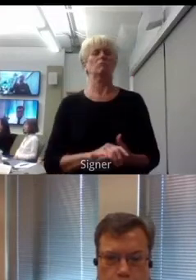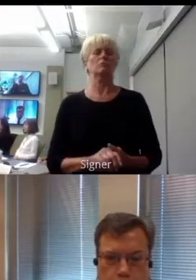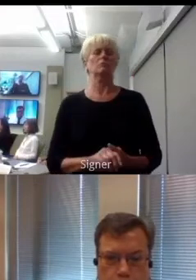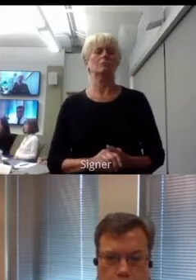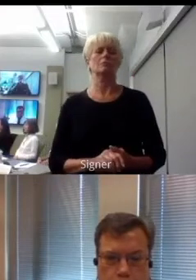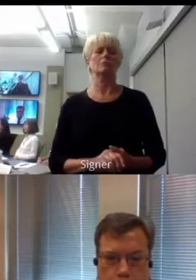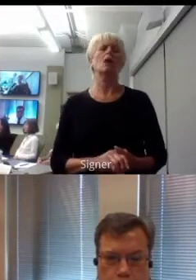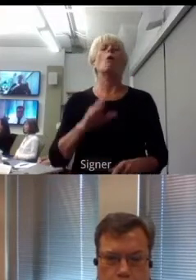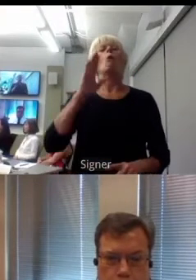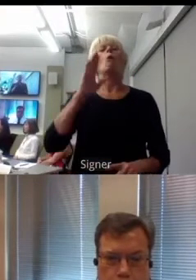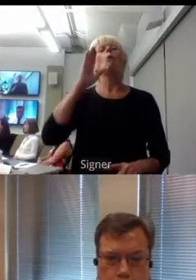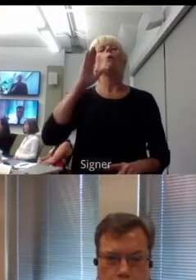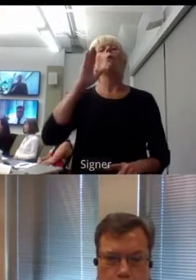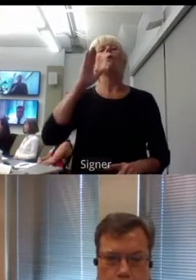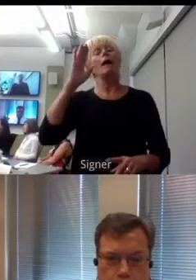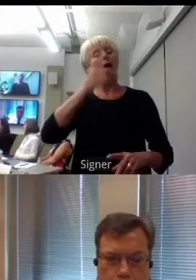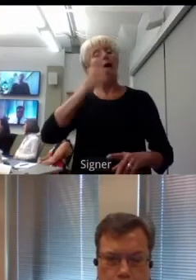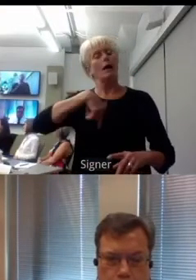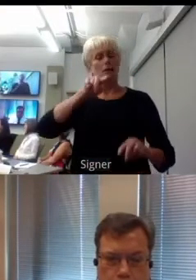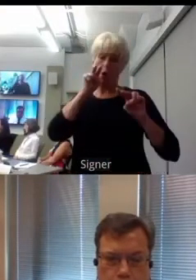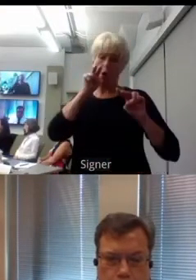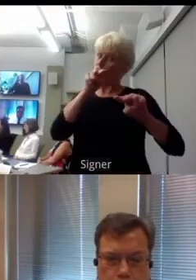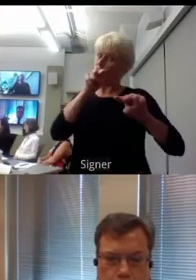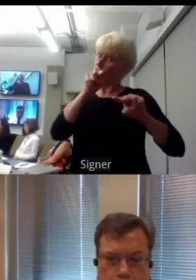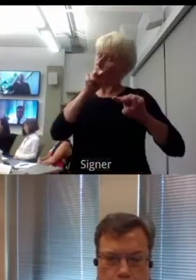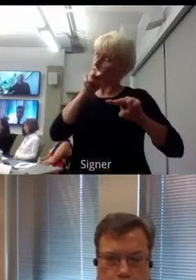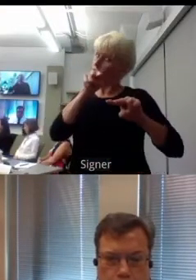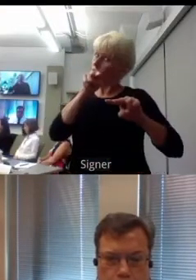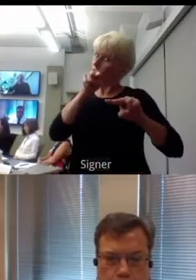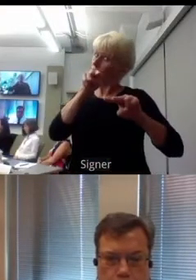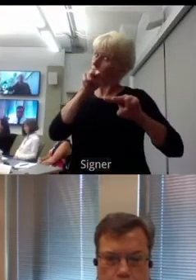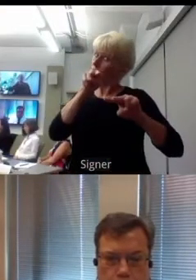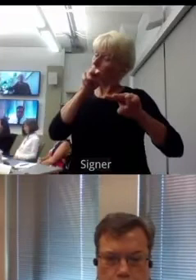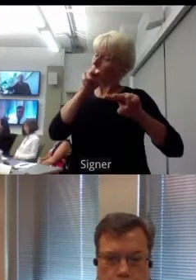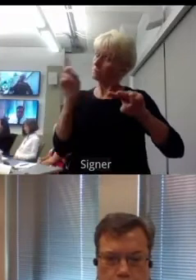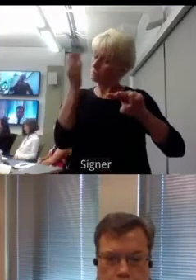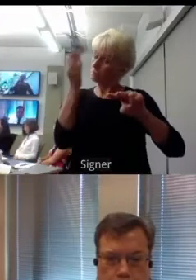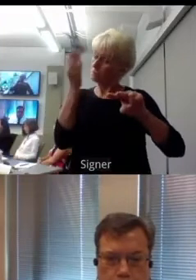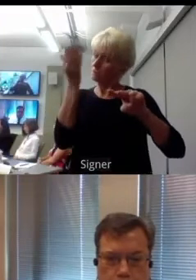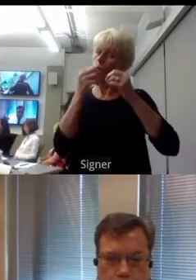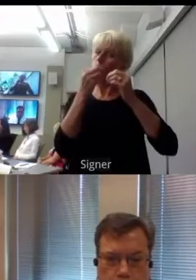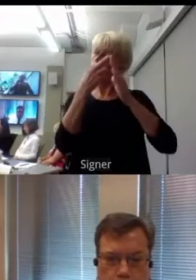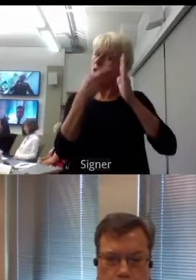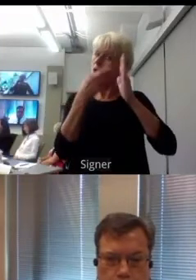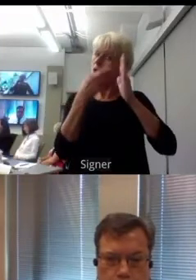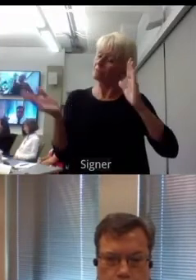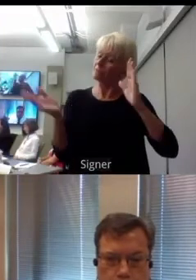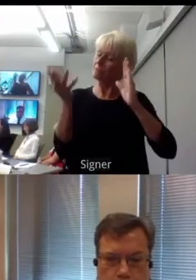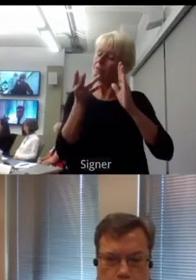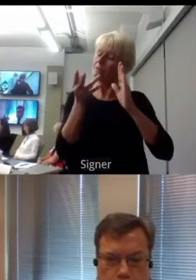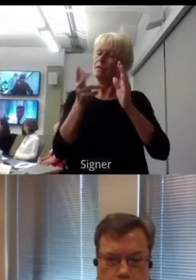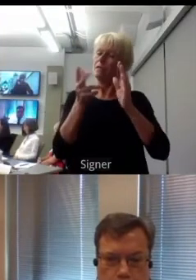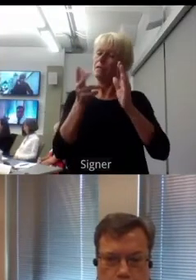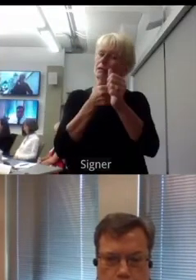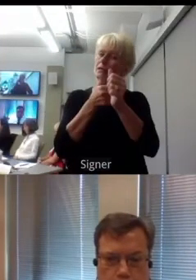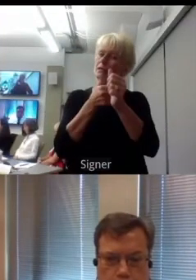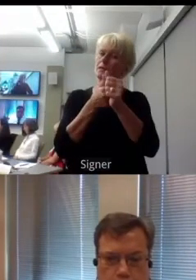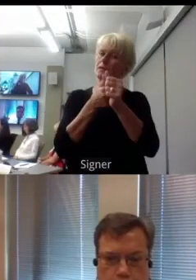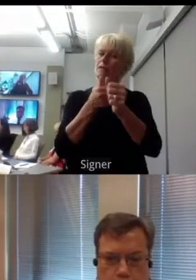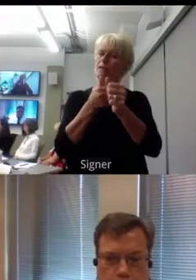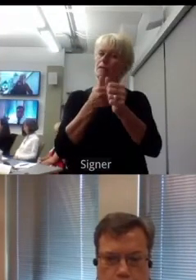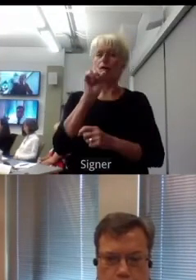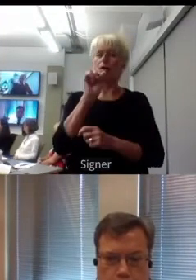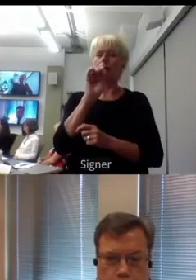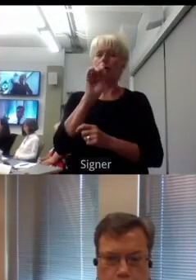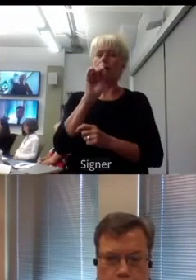they continue developing regulations and develop compliance, but I think it is durable. And I think that's because we took time, we